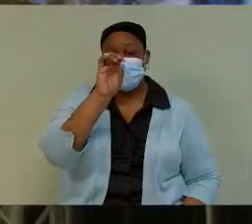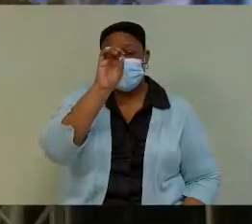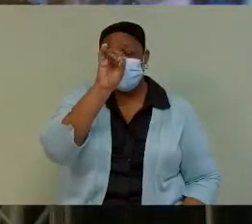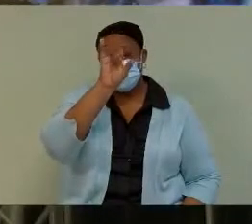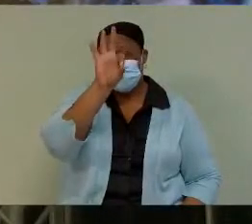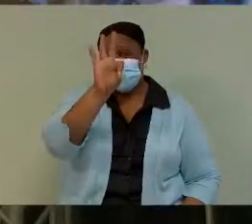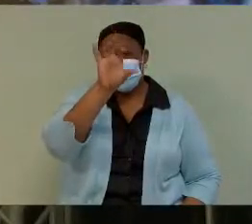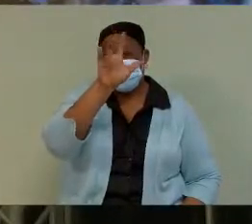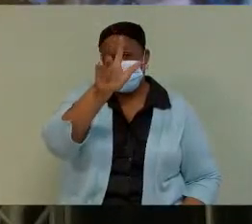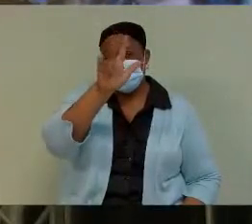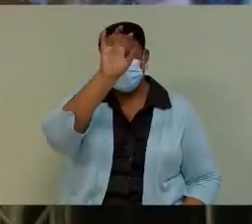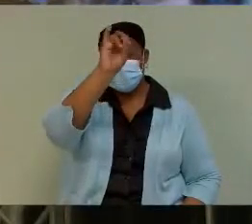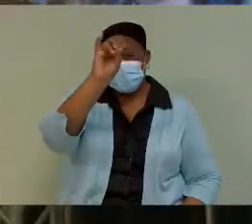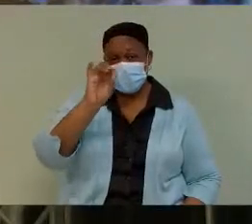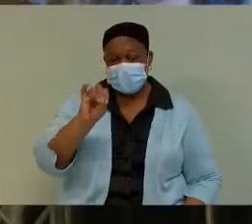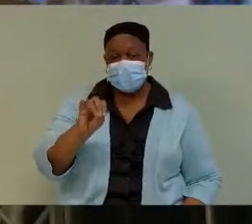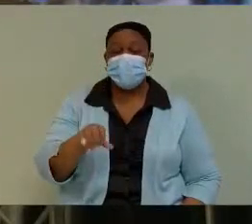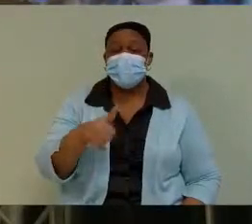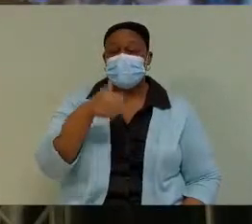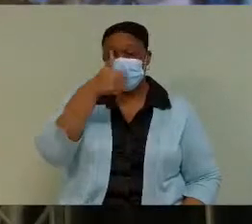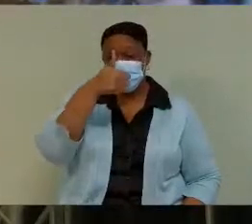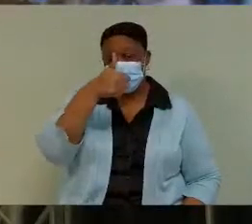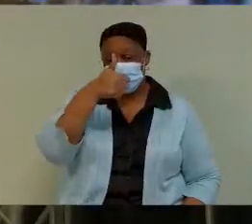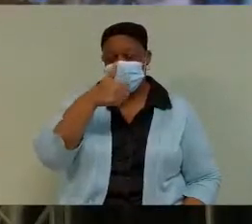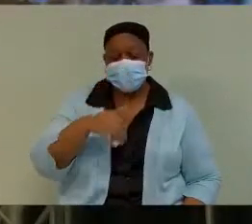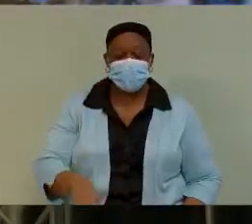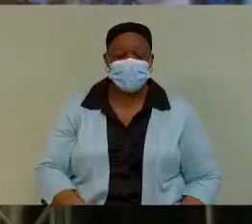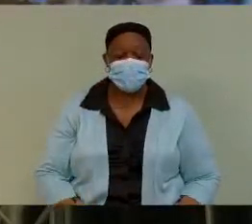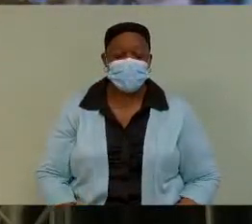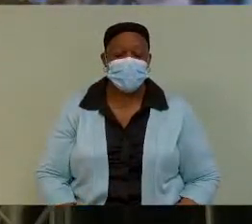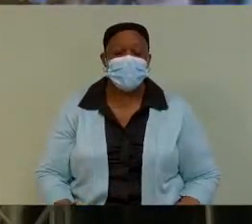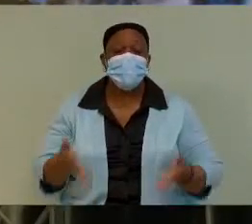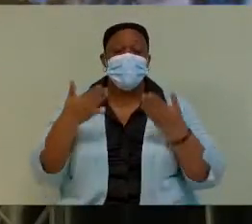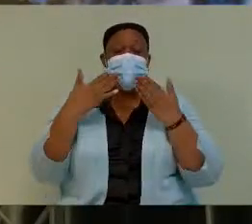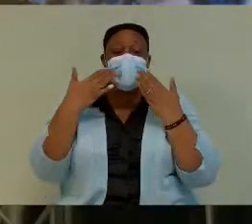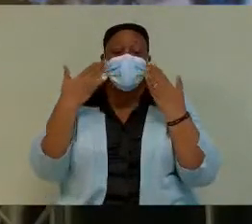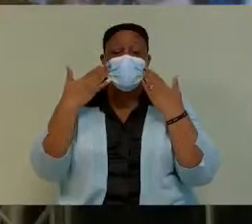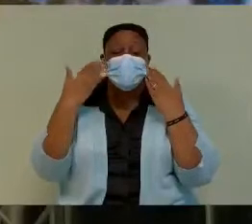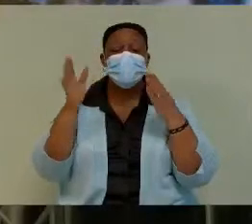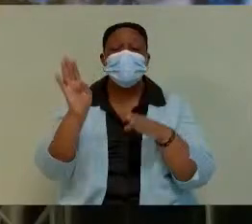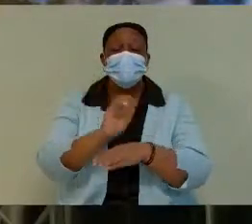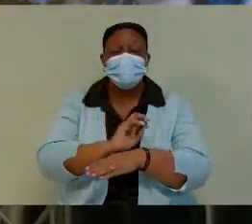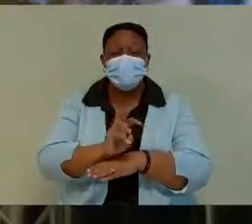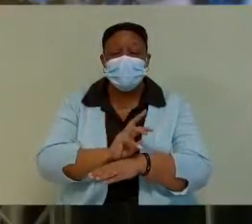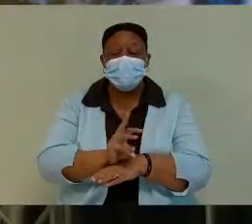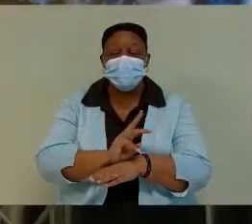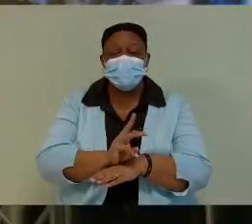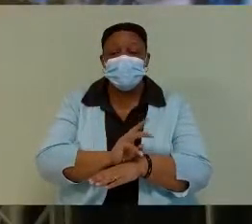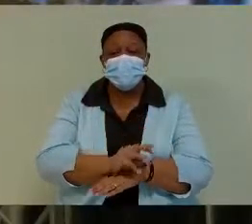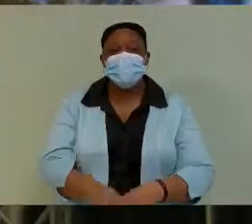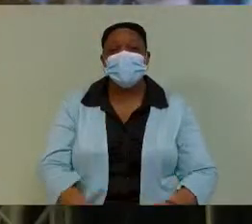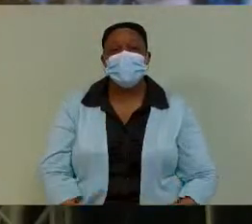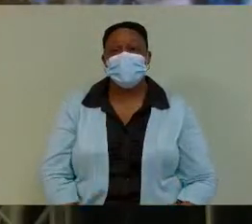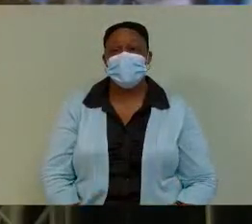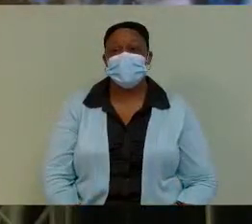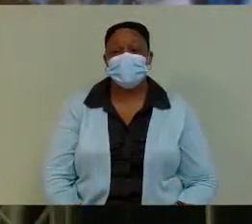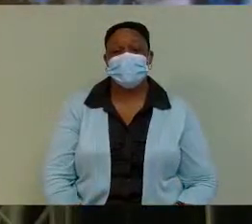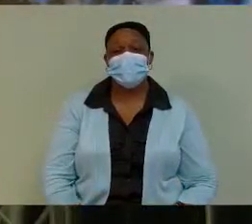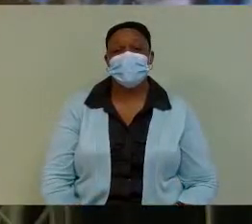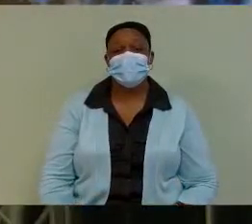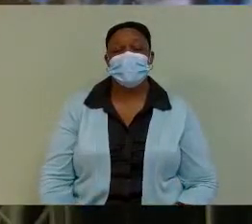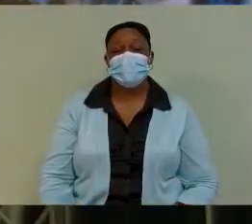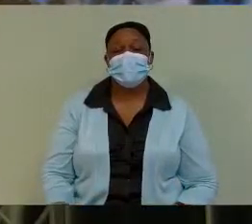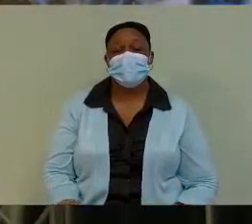93% compliance rate. Face masks being worn, there were 83